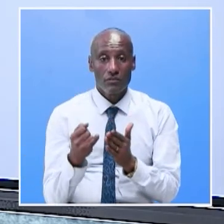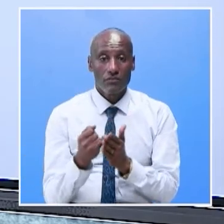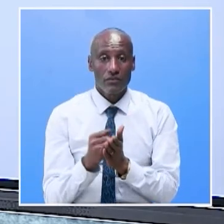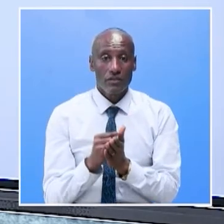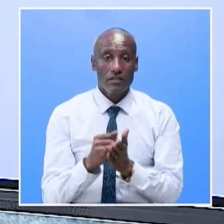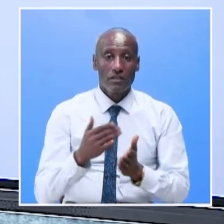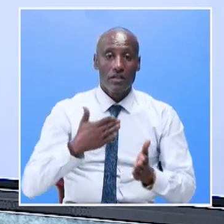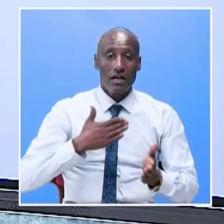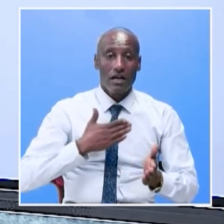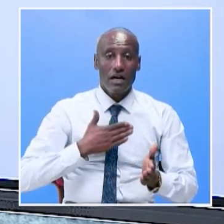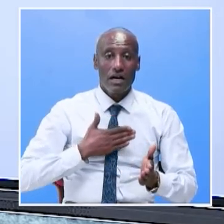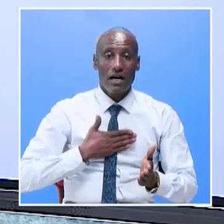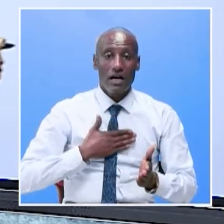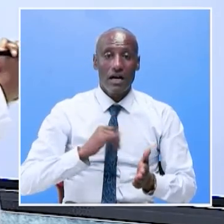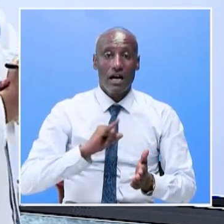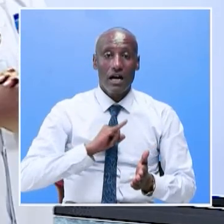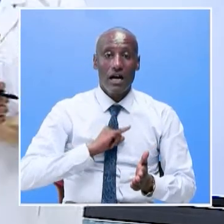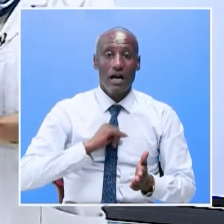blank